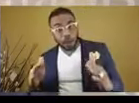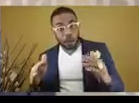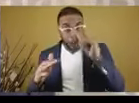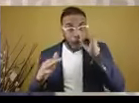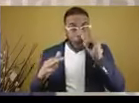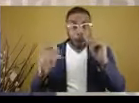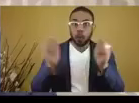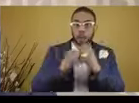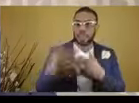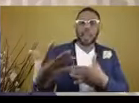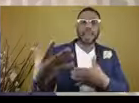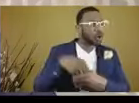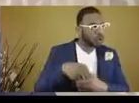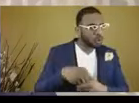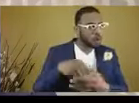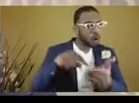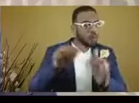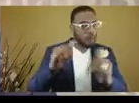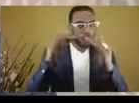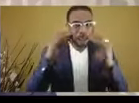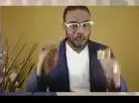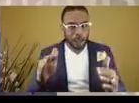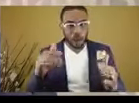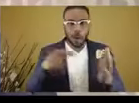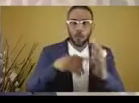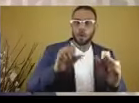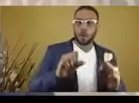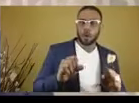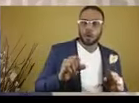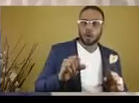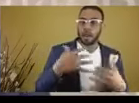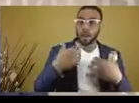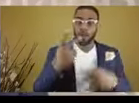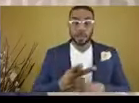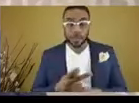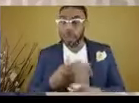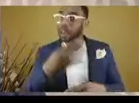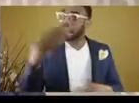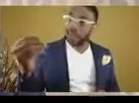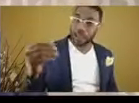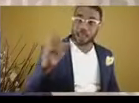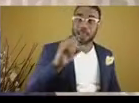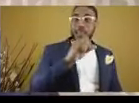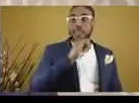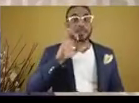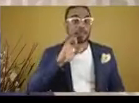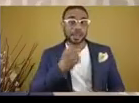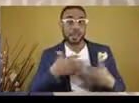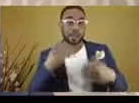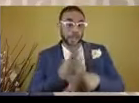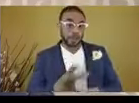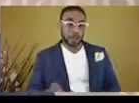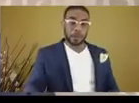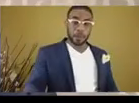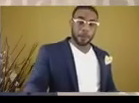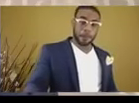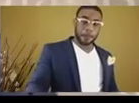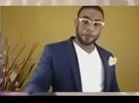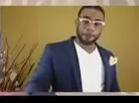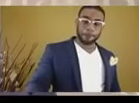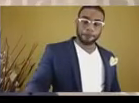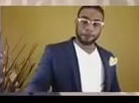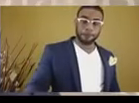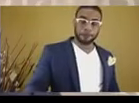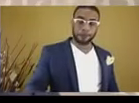that includes affordable housing, affordable healthcare, and senior healthcare. When we talk about